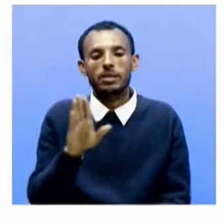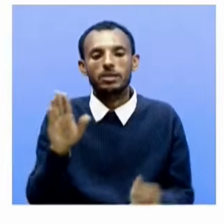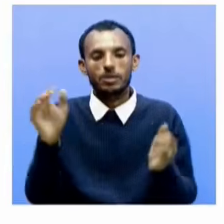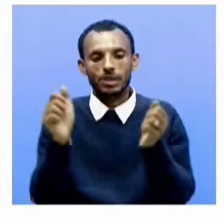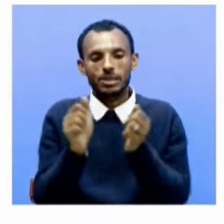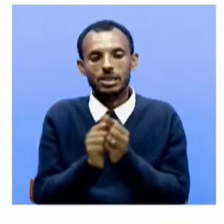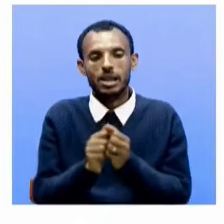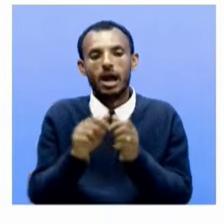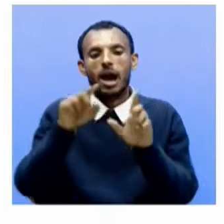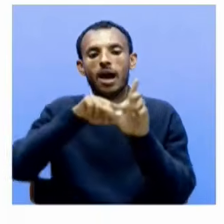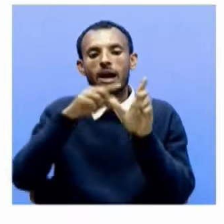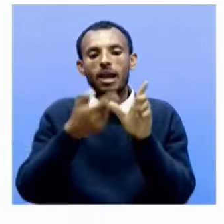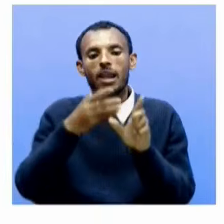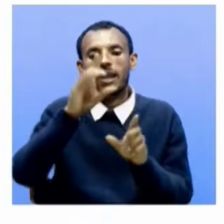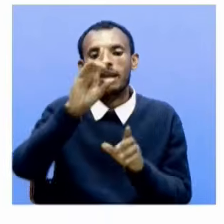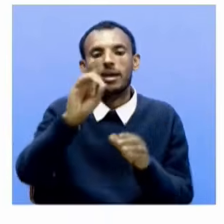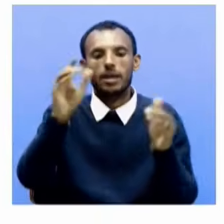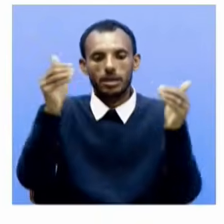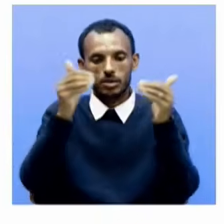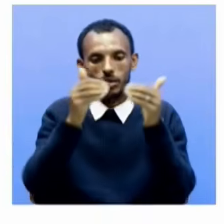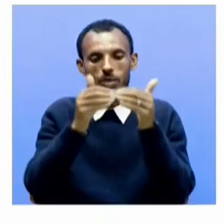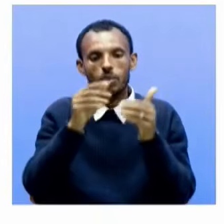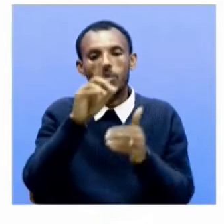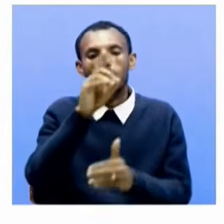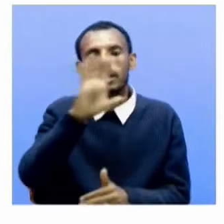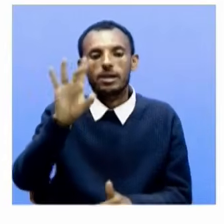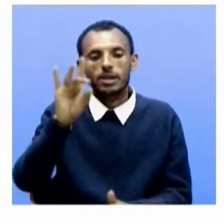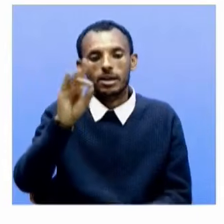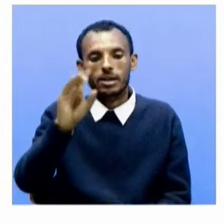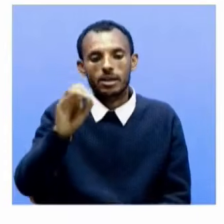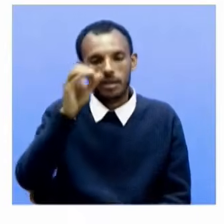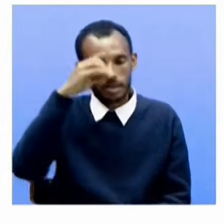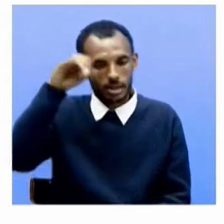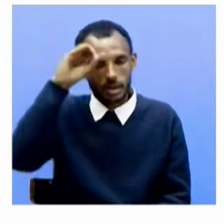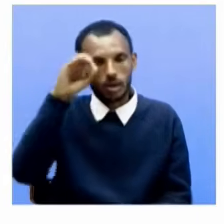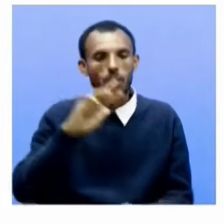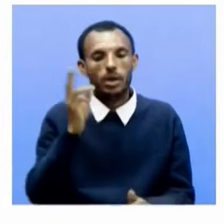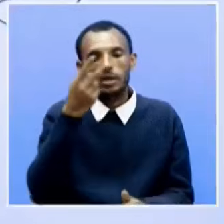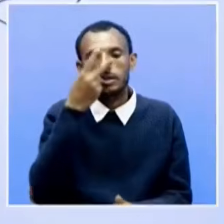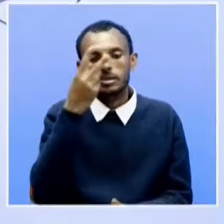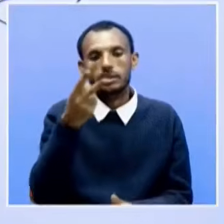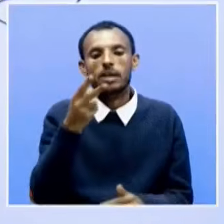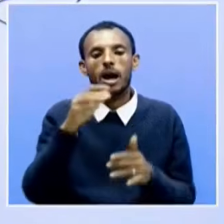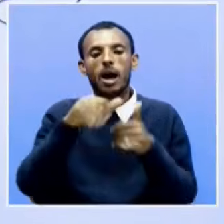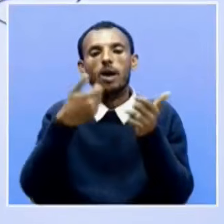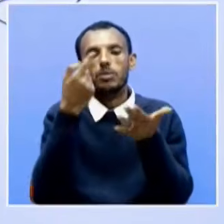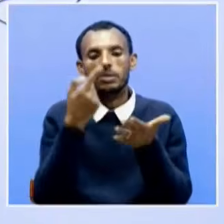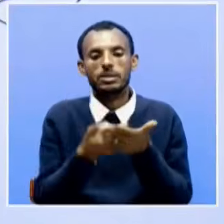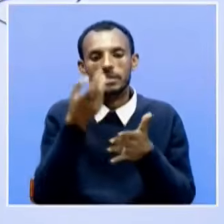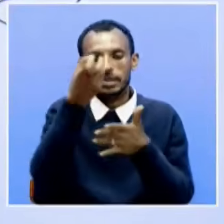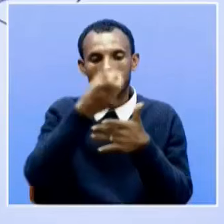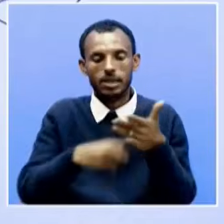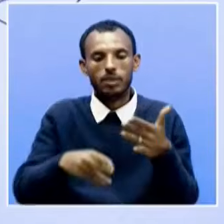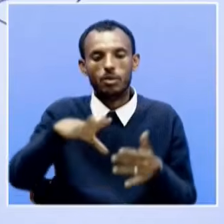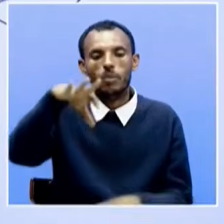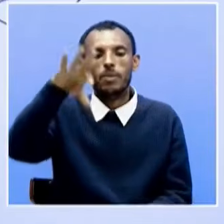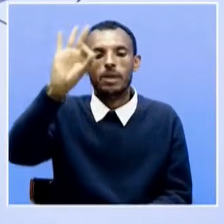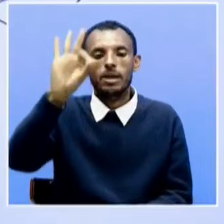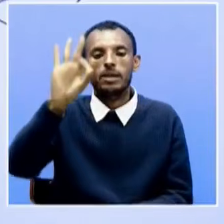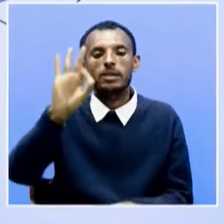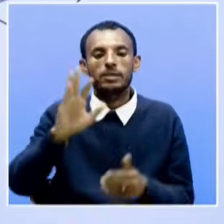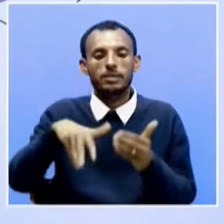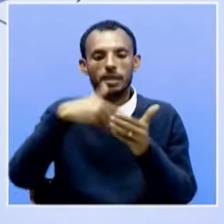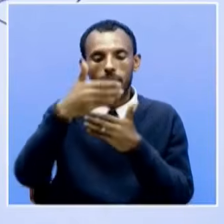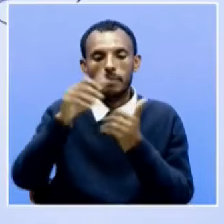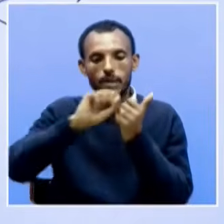together with angle D is 180 degrees. So we will see how this result is obtained. Then